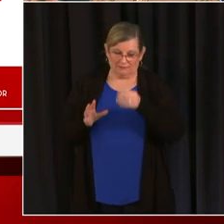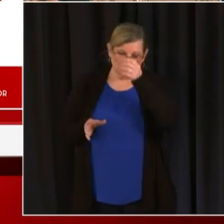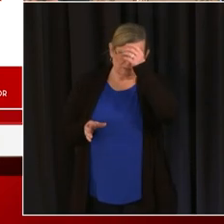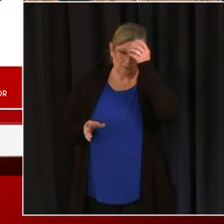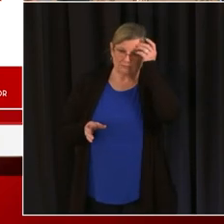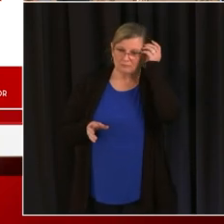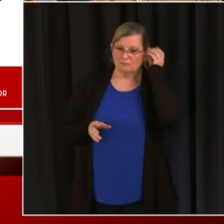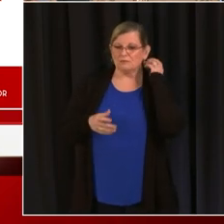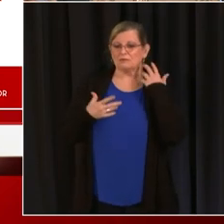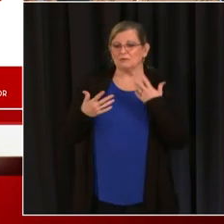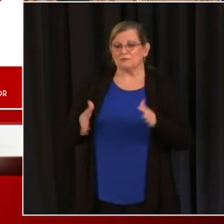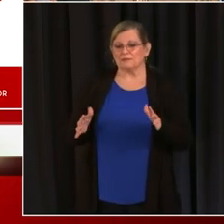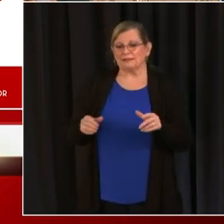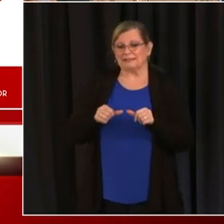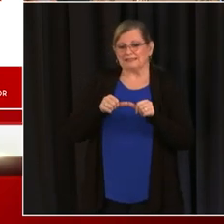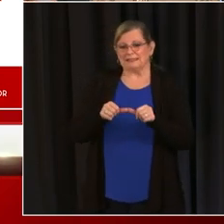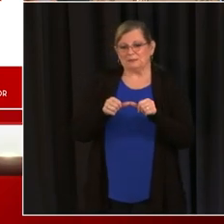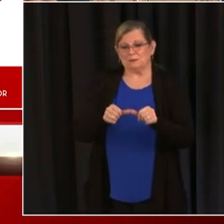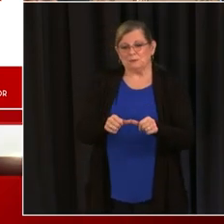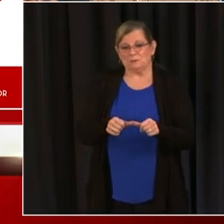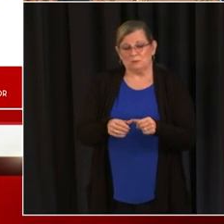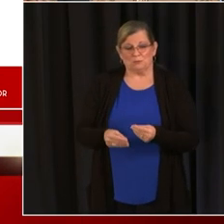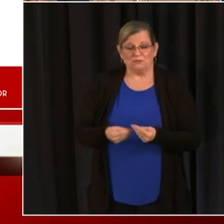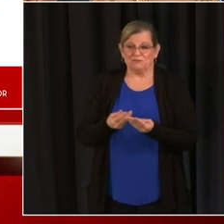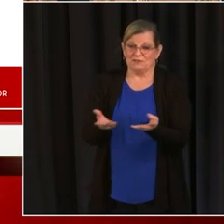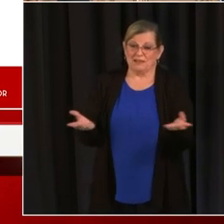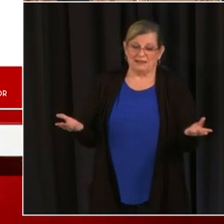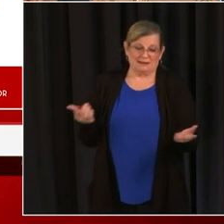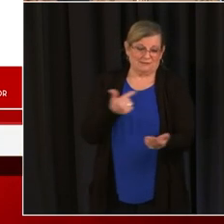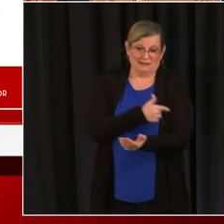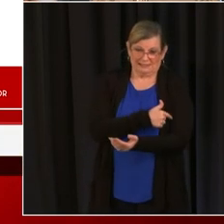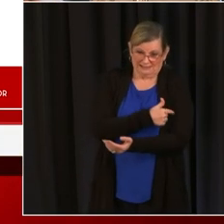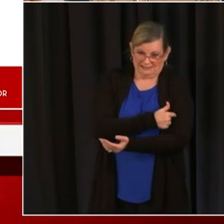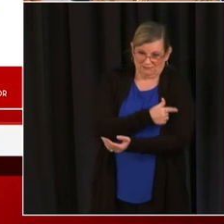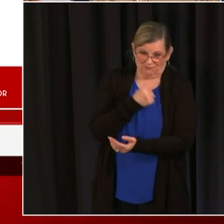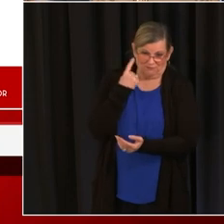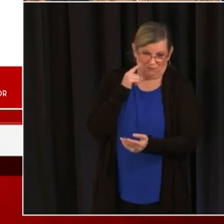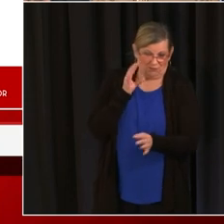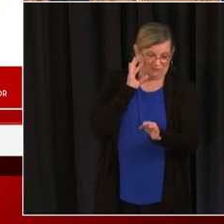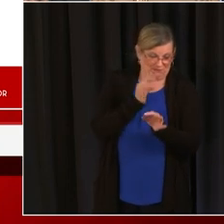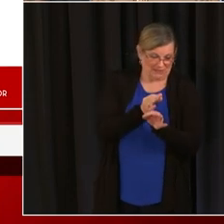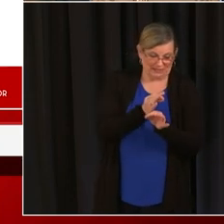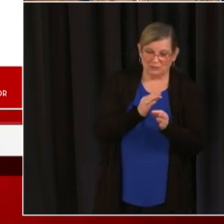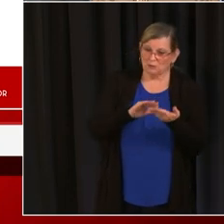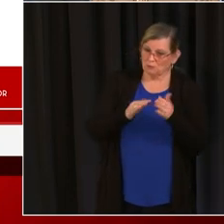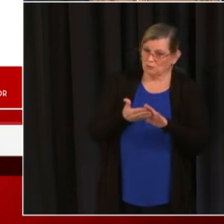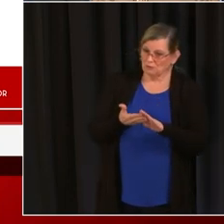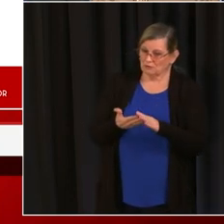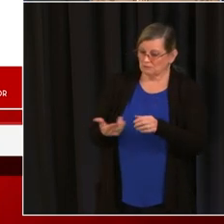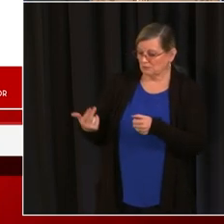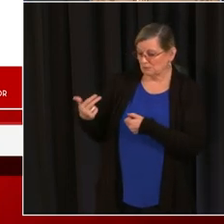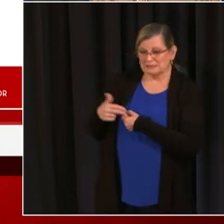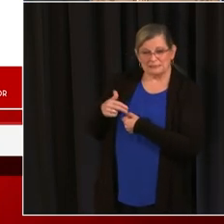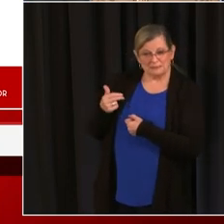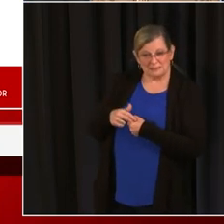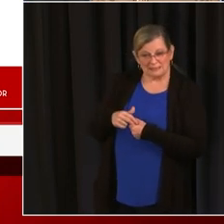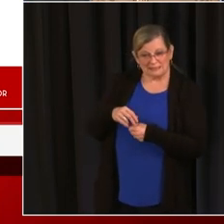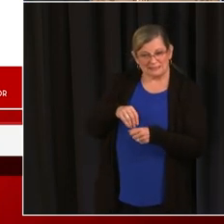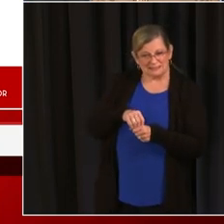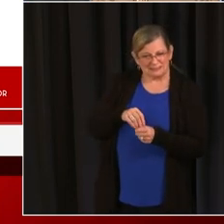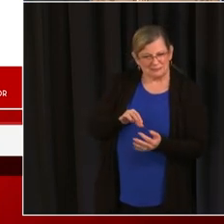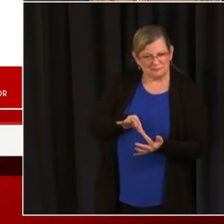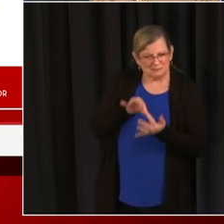We also continue to provide vaccine for faith communities who are participating in